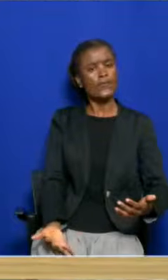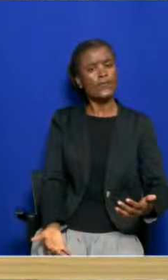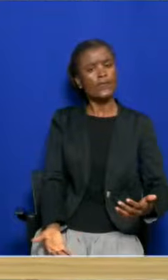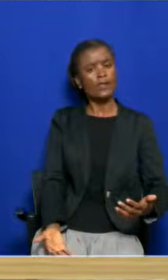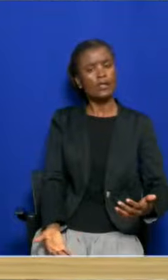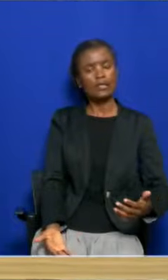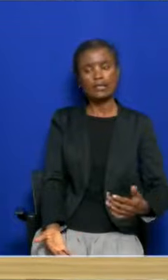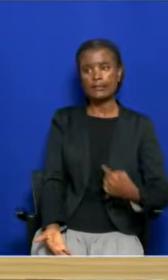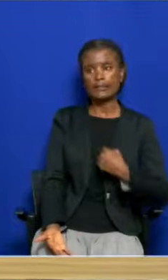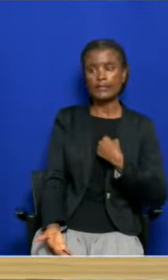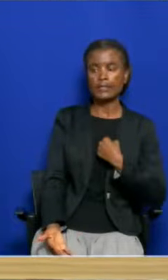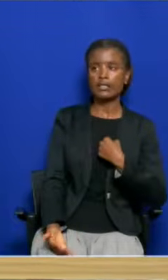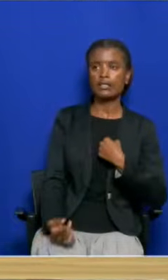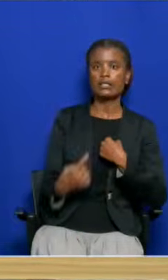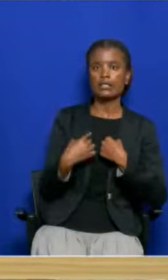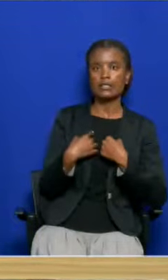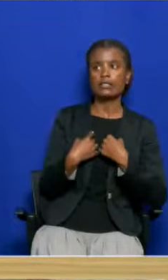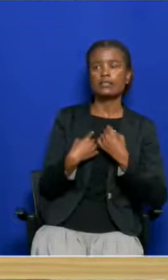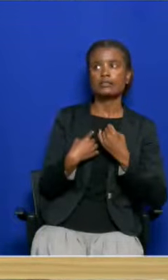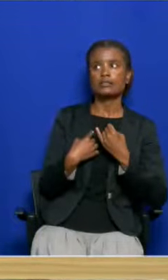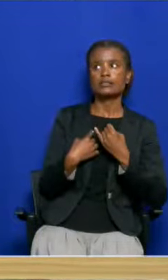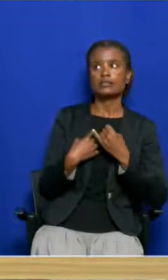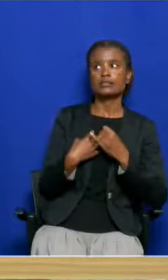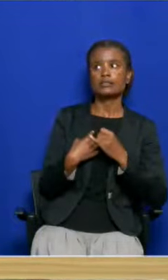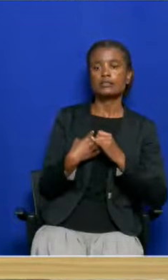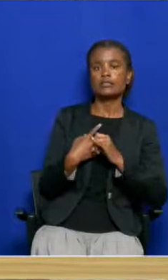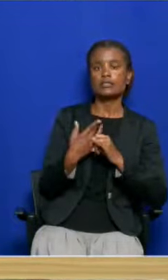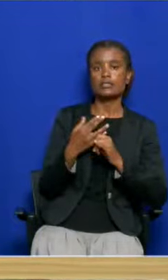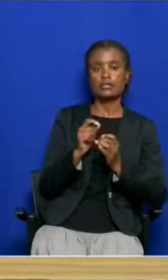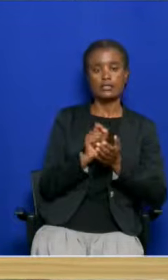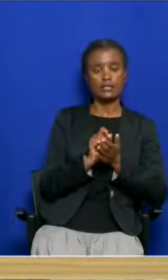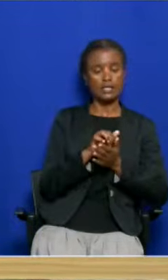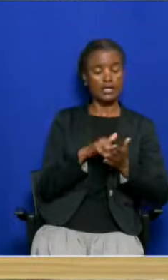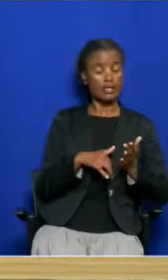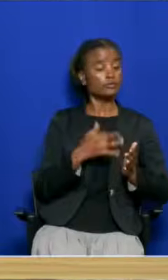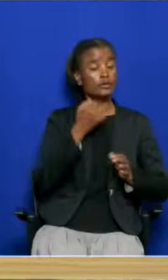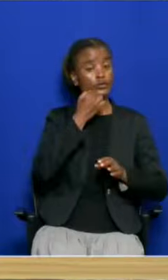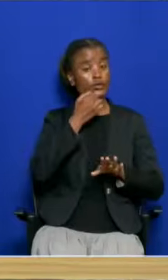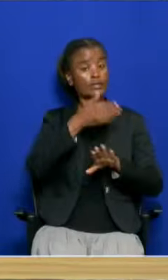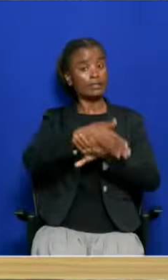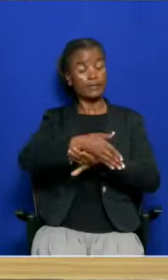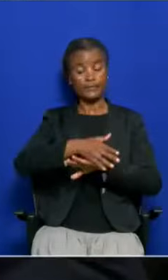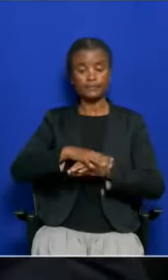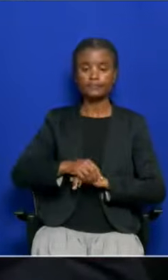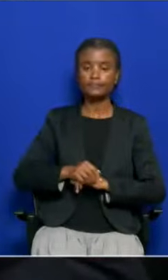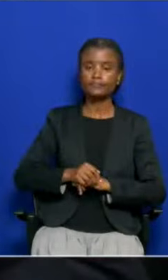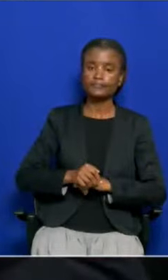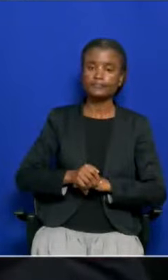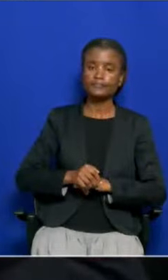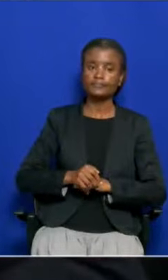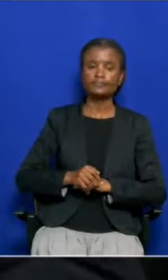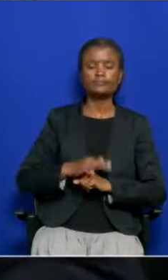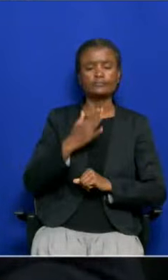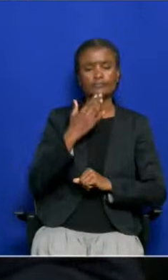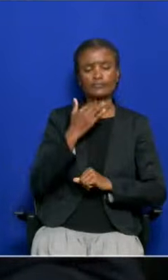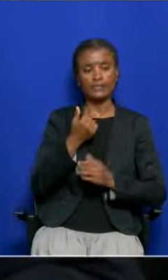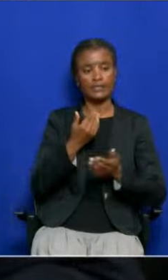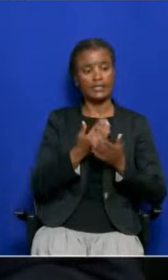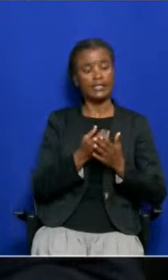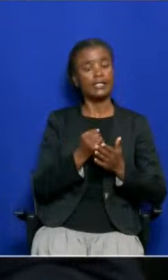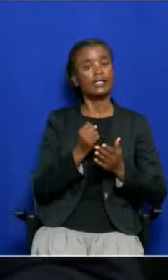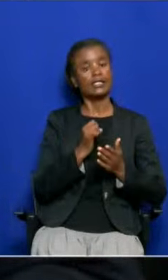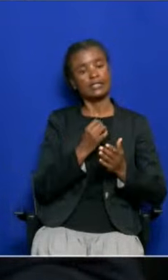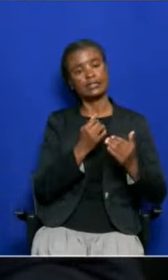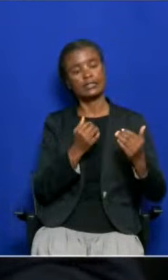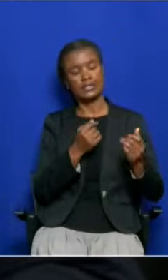on my statement before I can. Sorry, I apologize for interrupting. Just Yes, because if I don't always just tell me to stop interrupting if I do. If